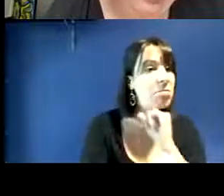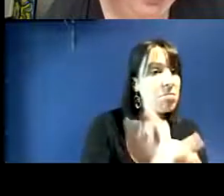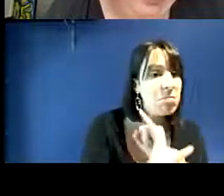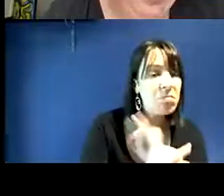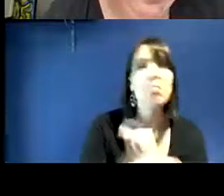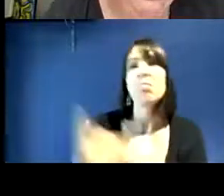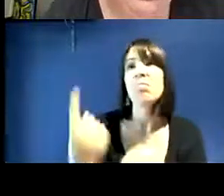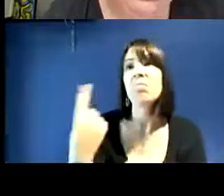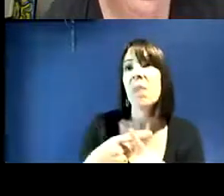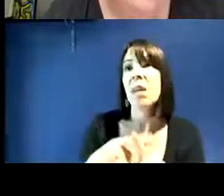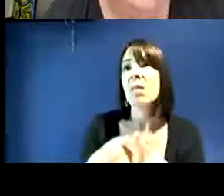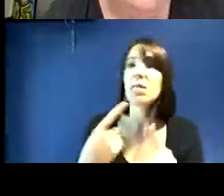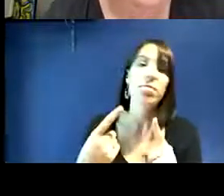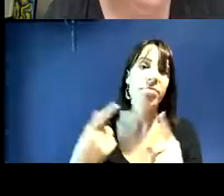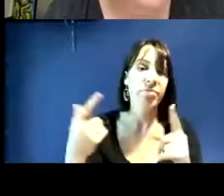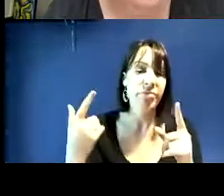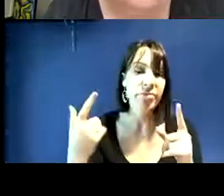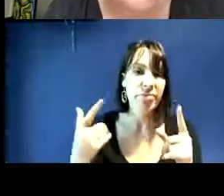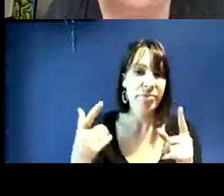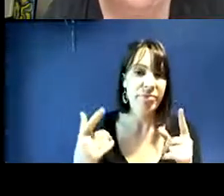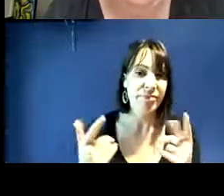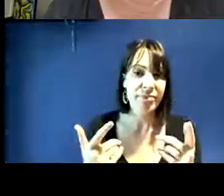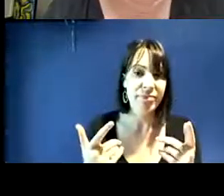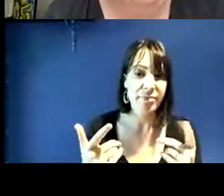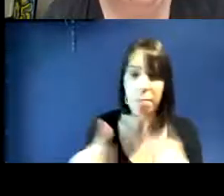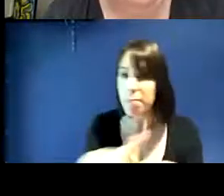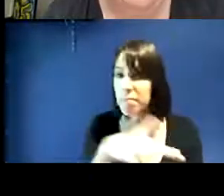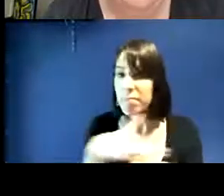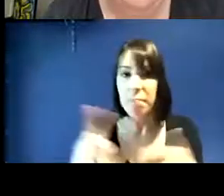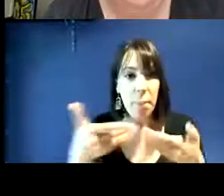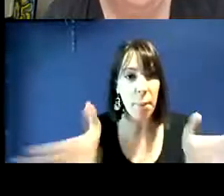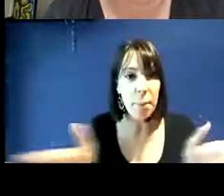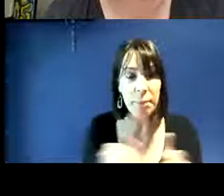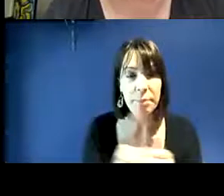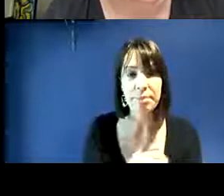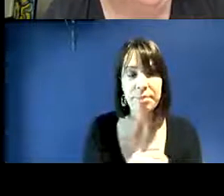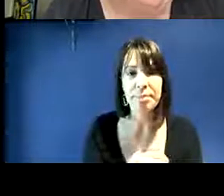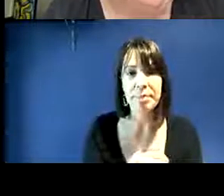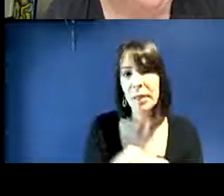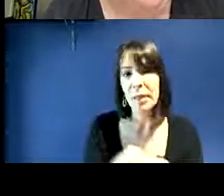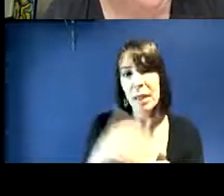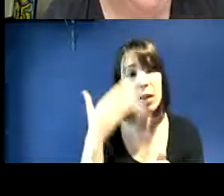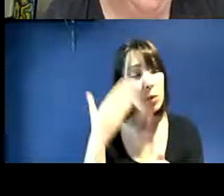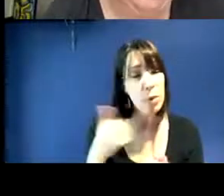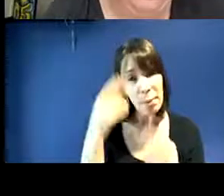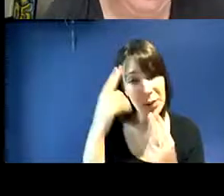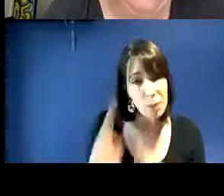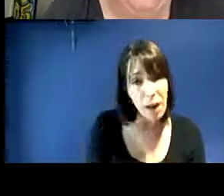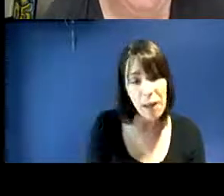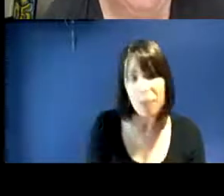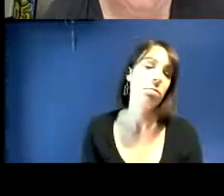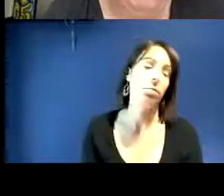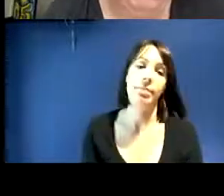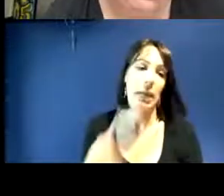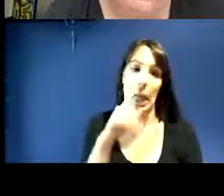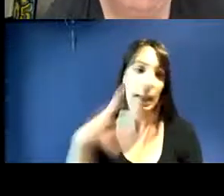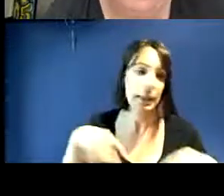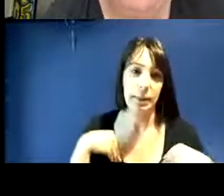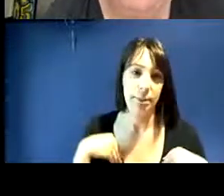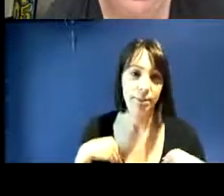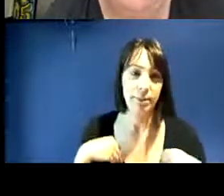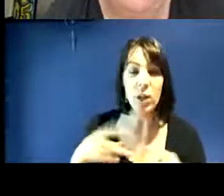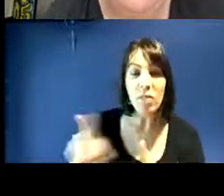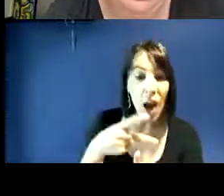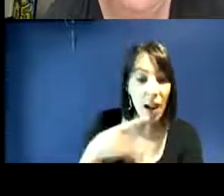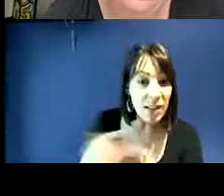public spaces. These deaths are unacceptable. This violence is unacceptable. And while